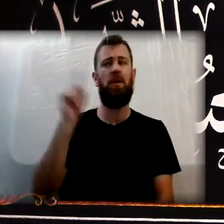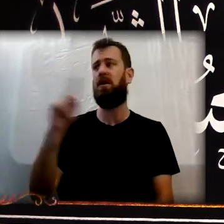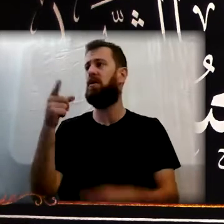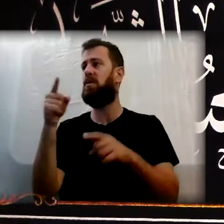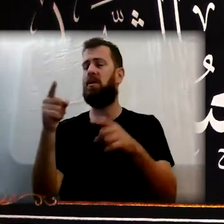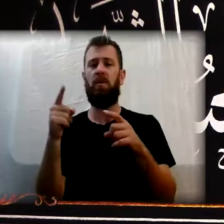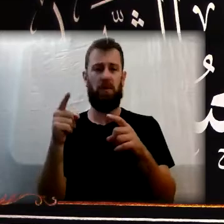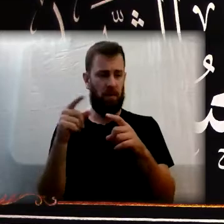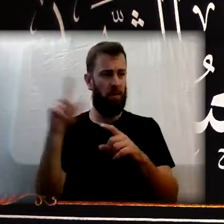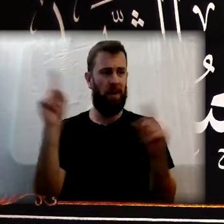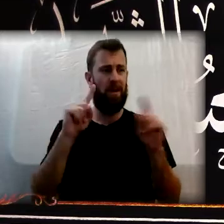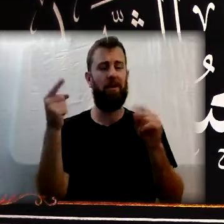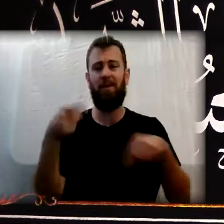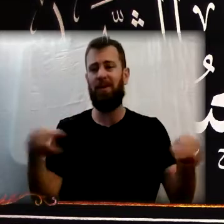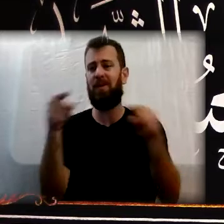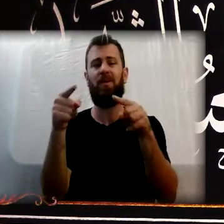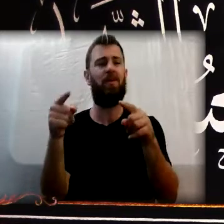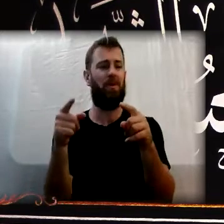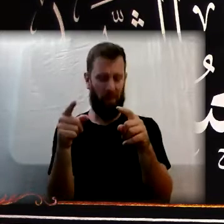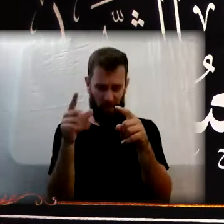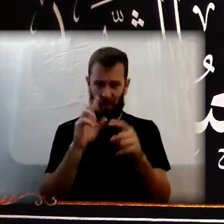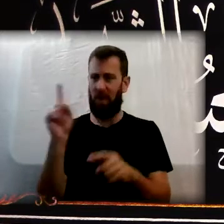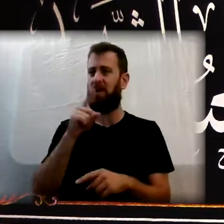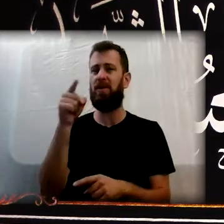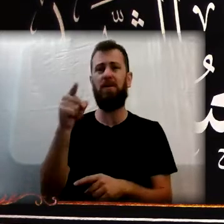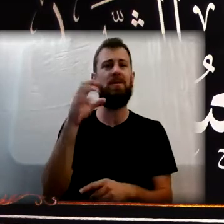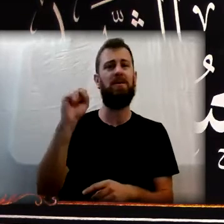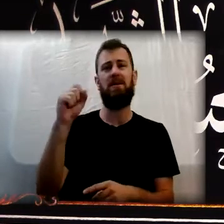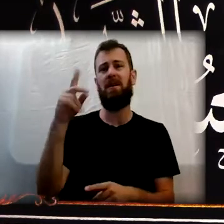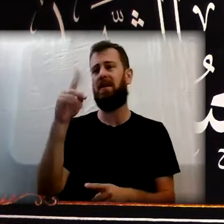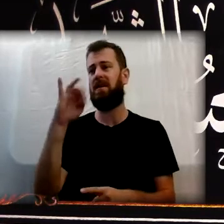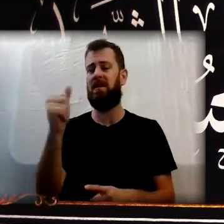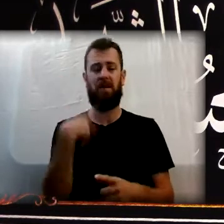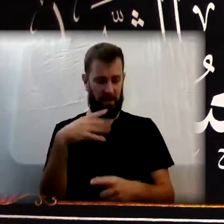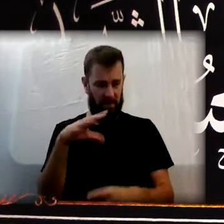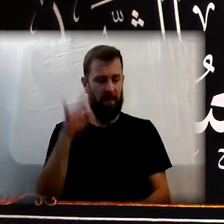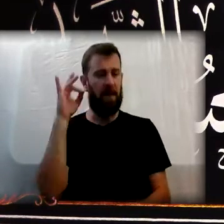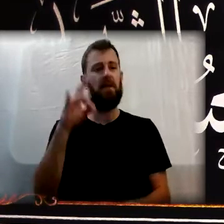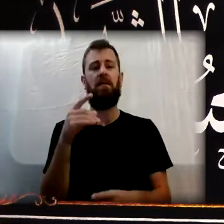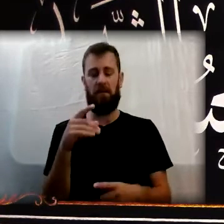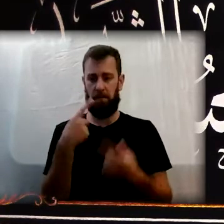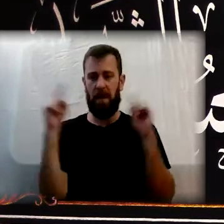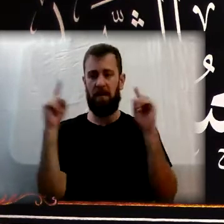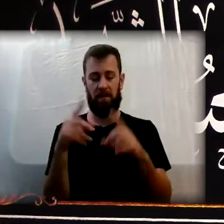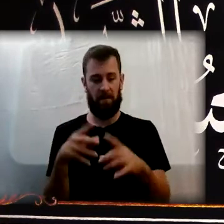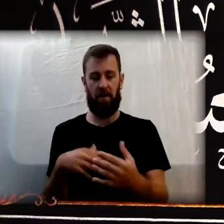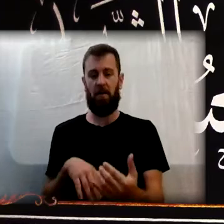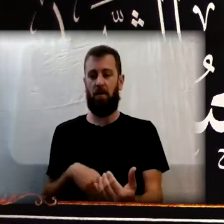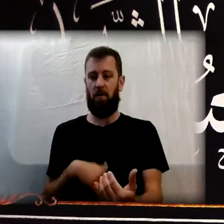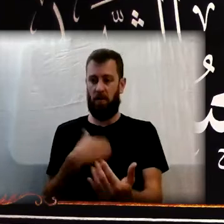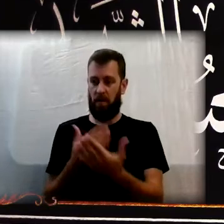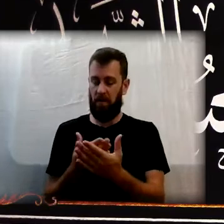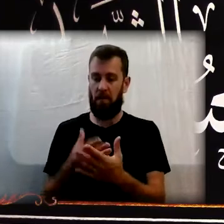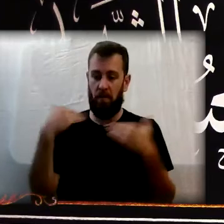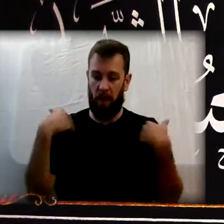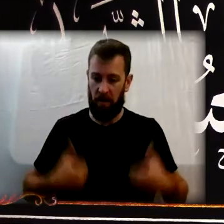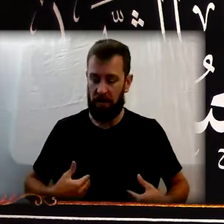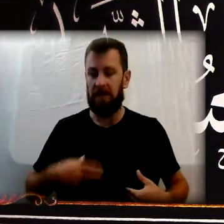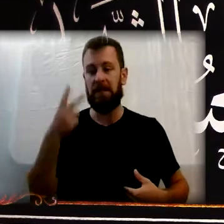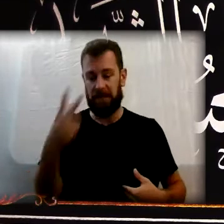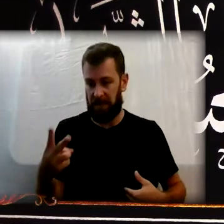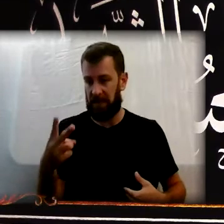Sakina? Sakina, where are you, oh Sakina?" Finally, she comes to a body. She sees